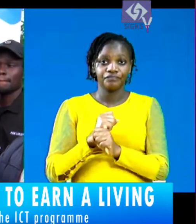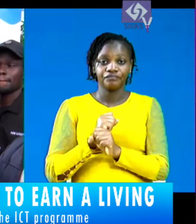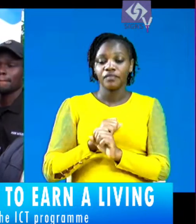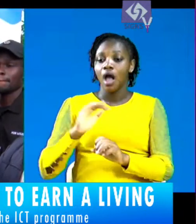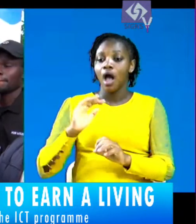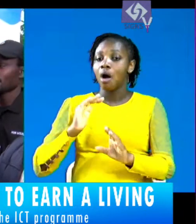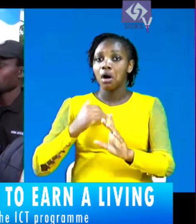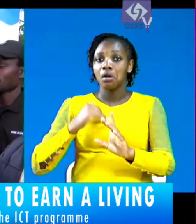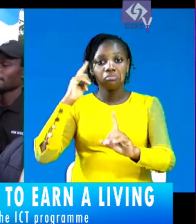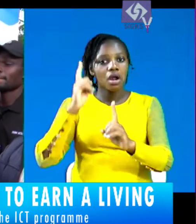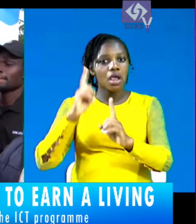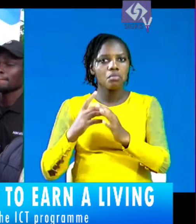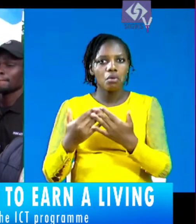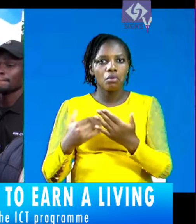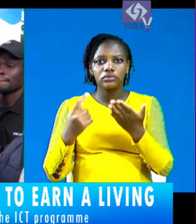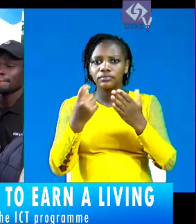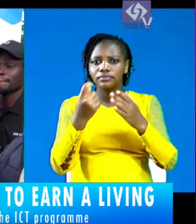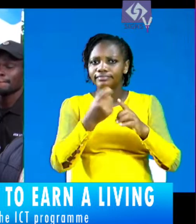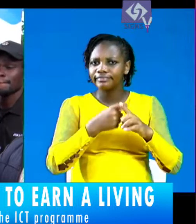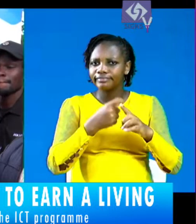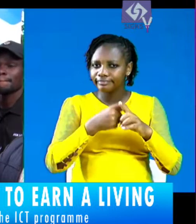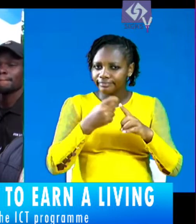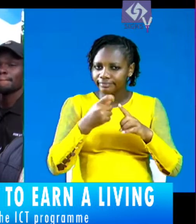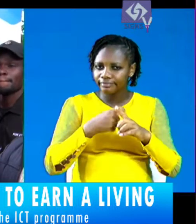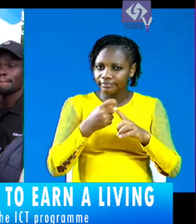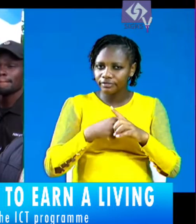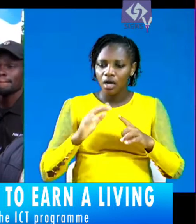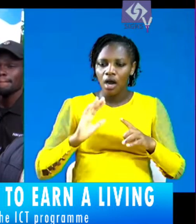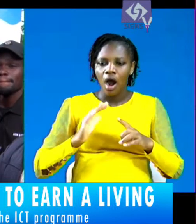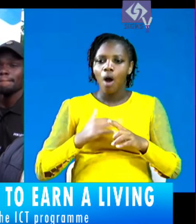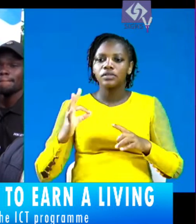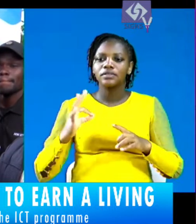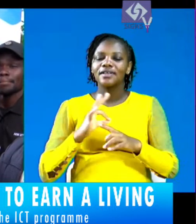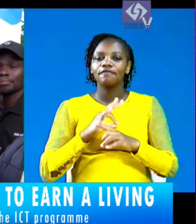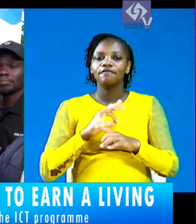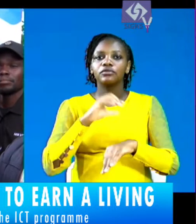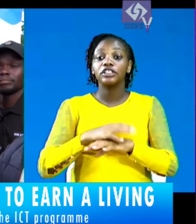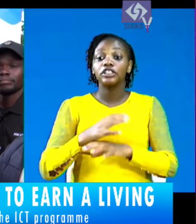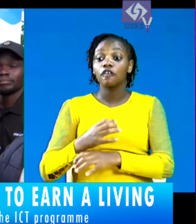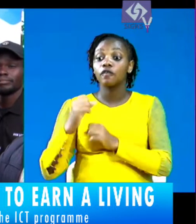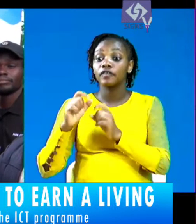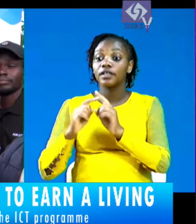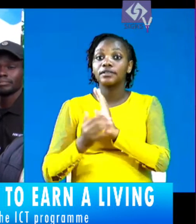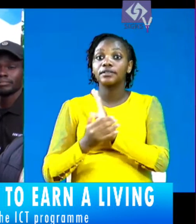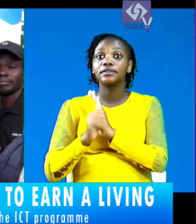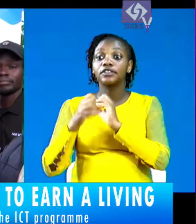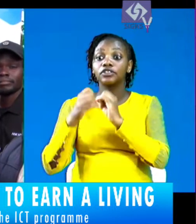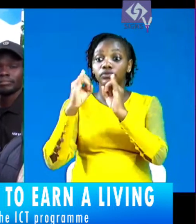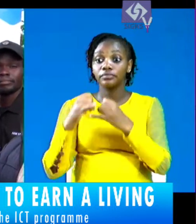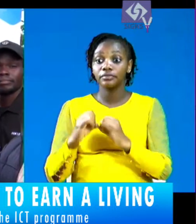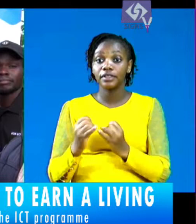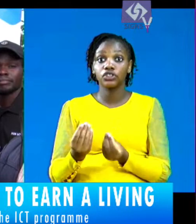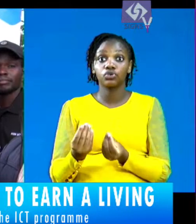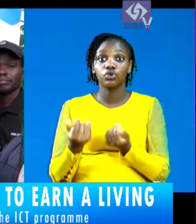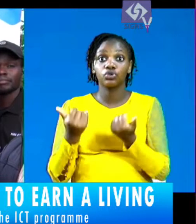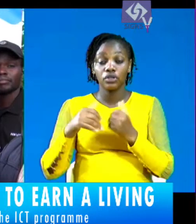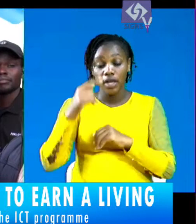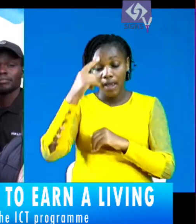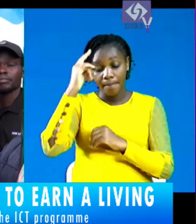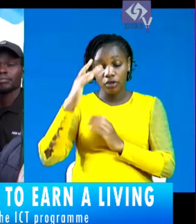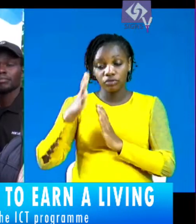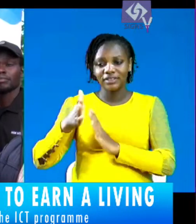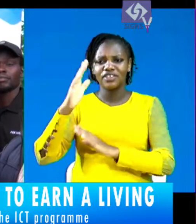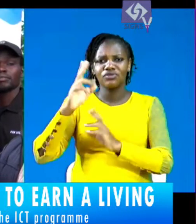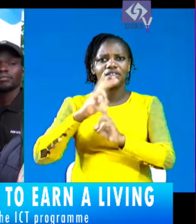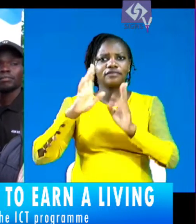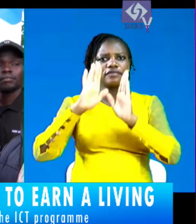was to train our technicians, to give them the confidence that they need and the skills that they need to implement these solutions, because security is of